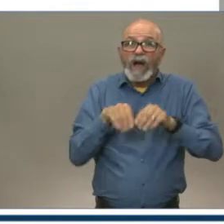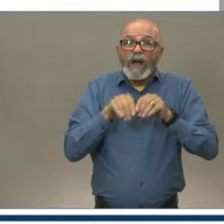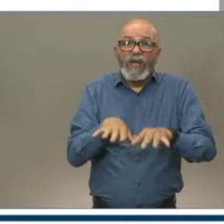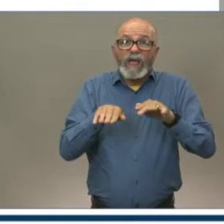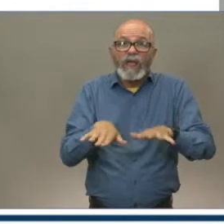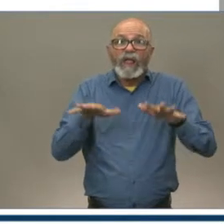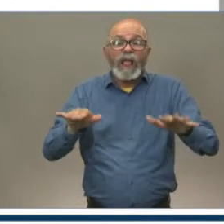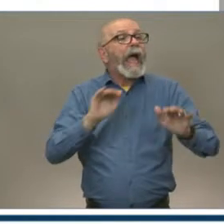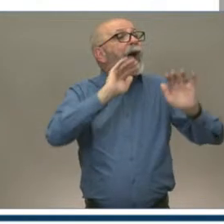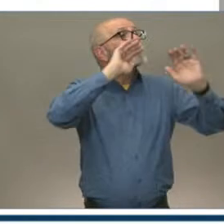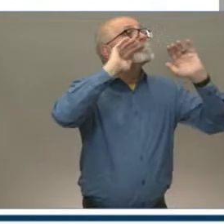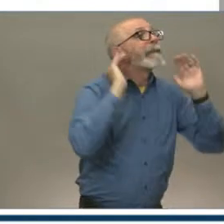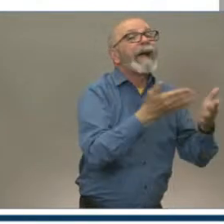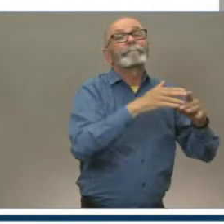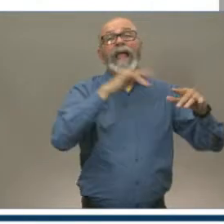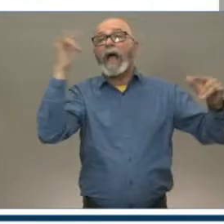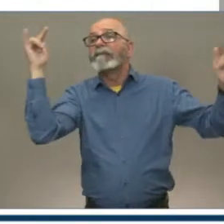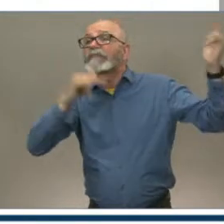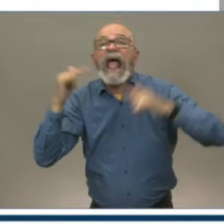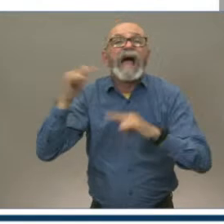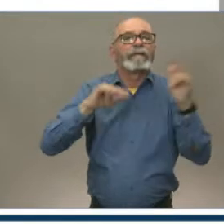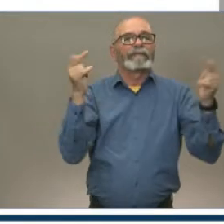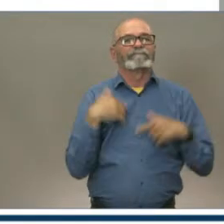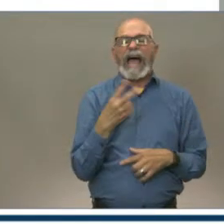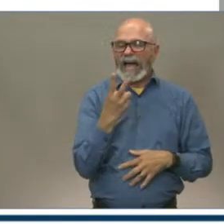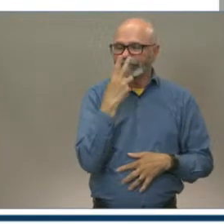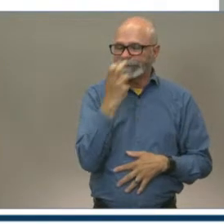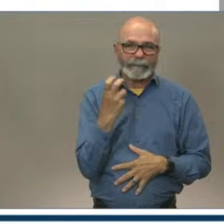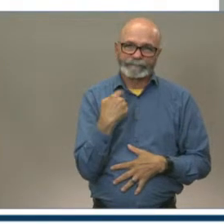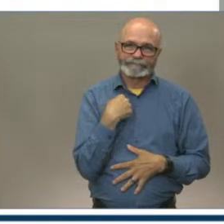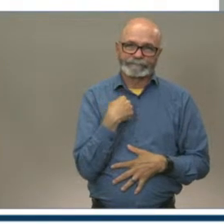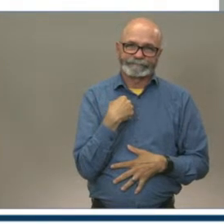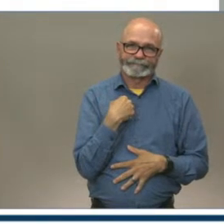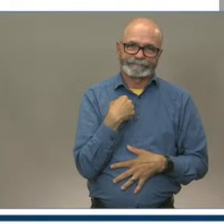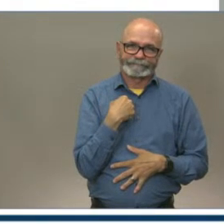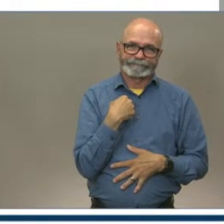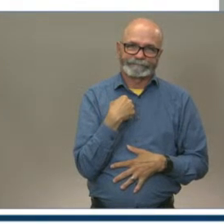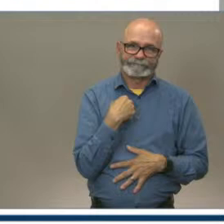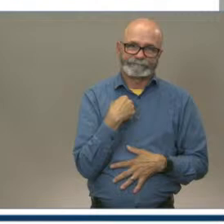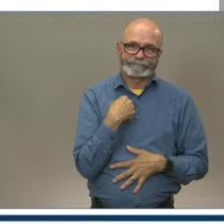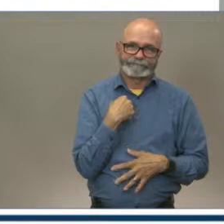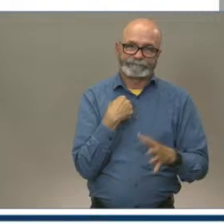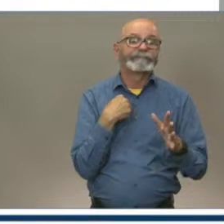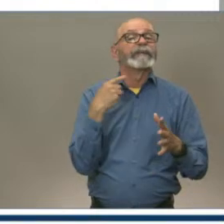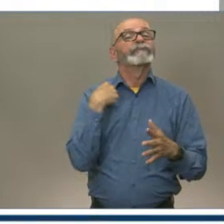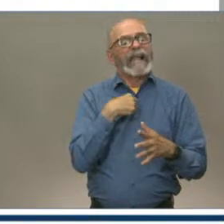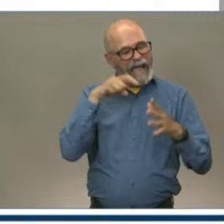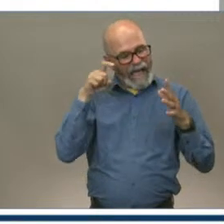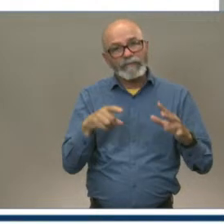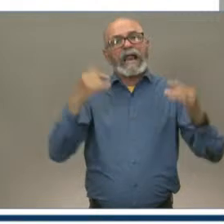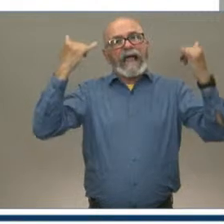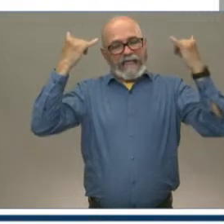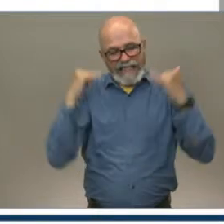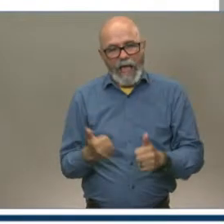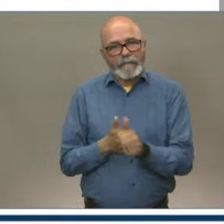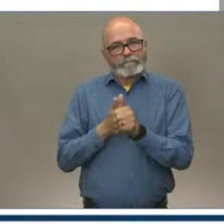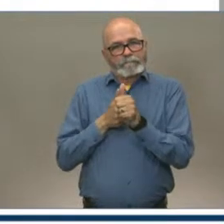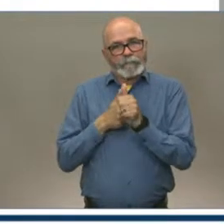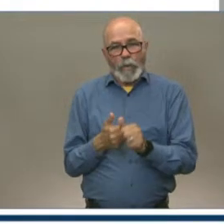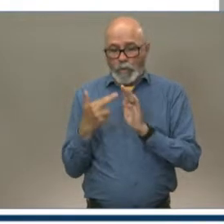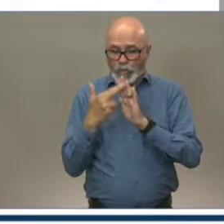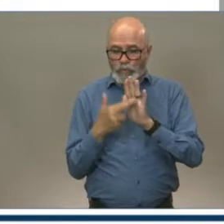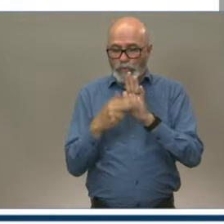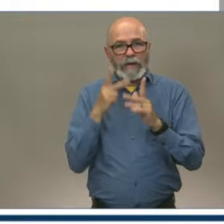bubbles and flights coming in here are not going to happen. So we need to come together and make sure that we're following the public health protocols. Pretty